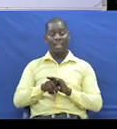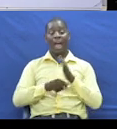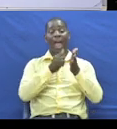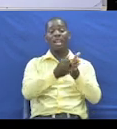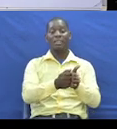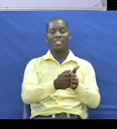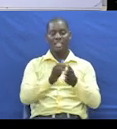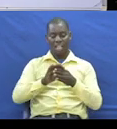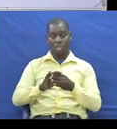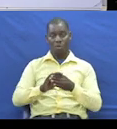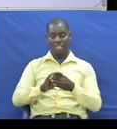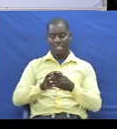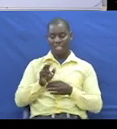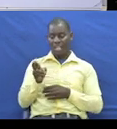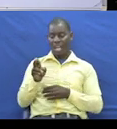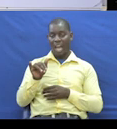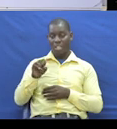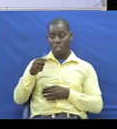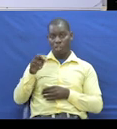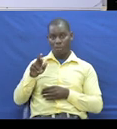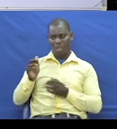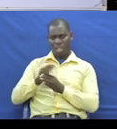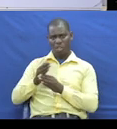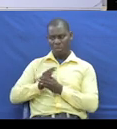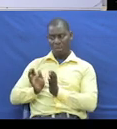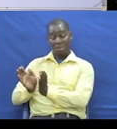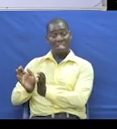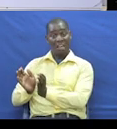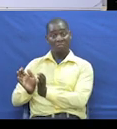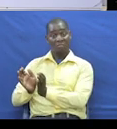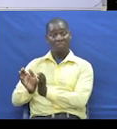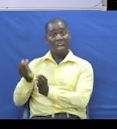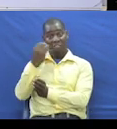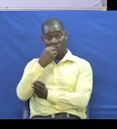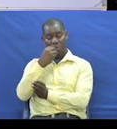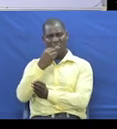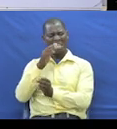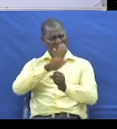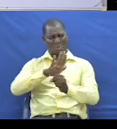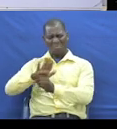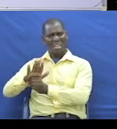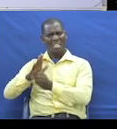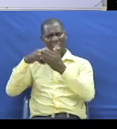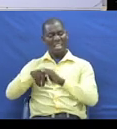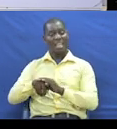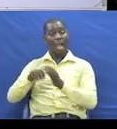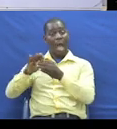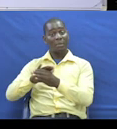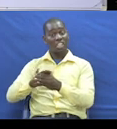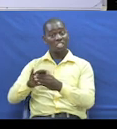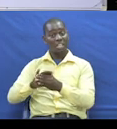element whose its isotopes can use to preserve foods. But and so many kinds of